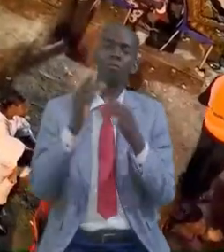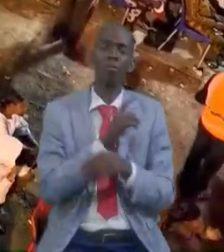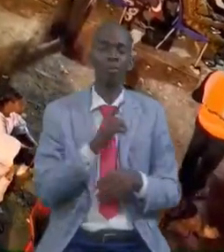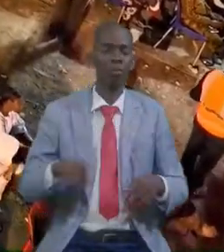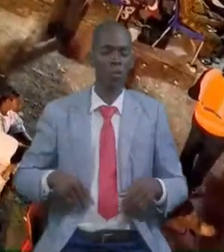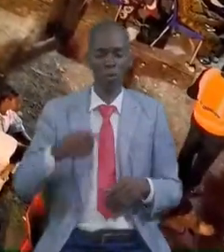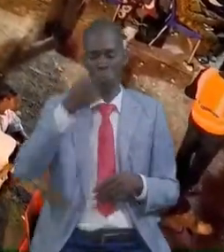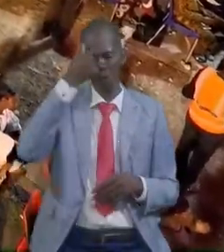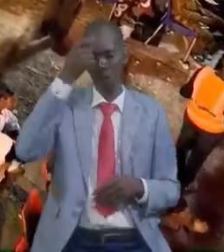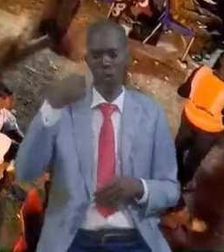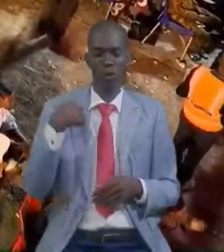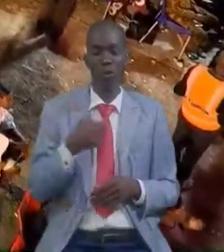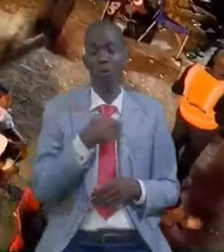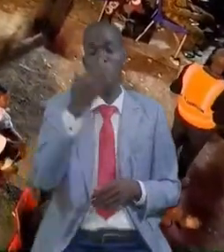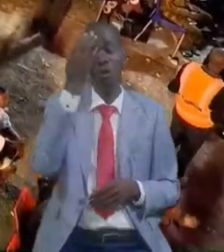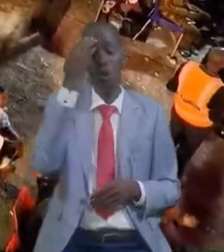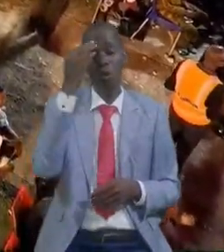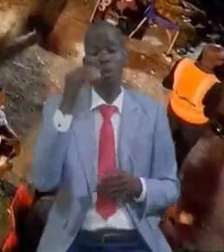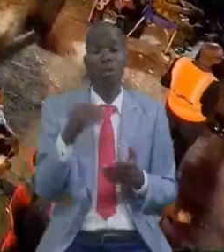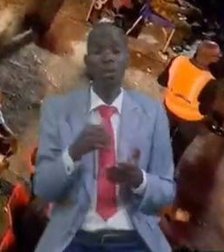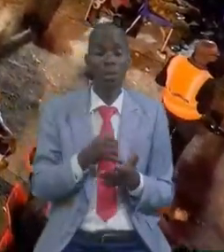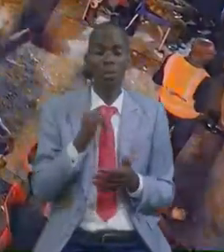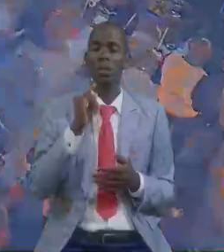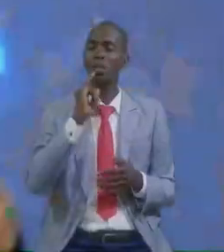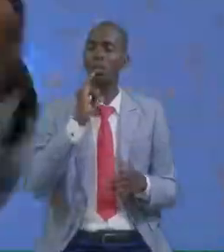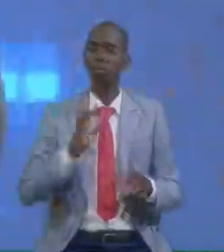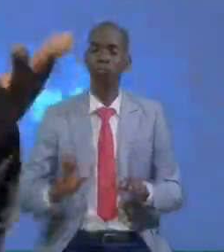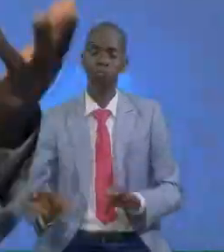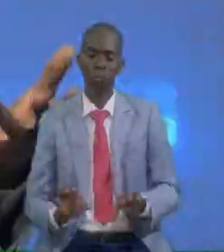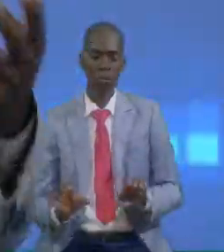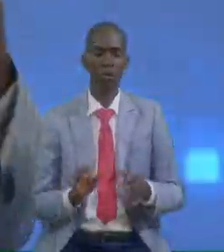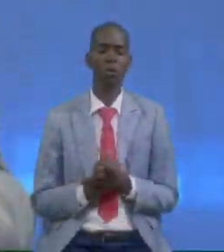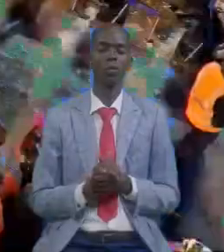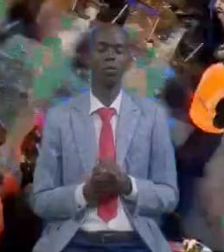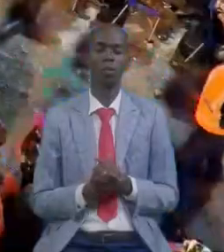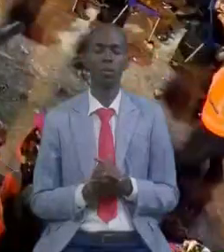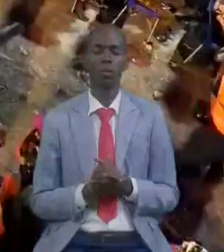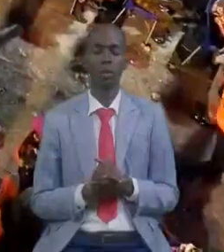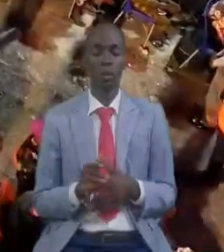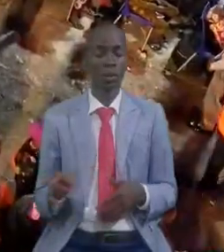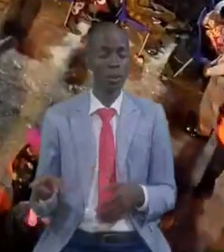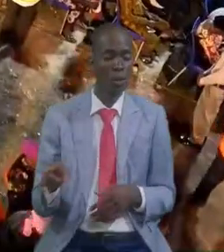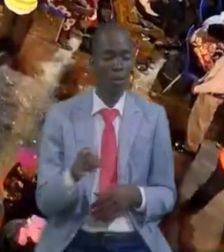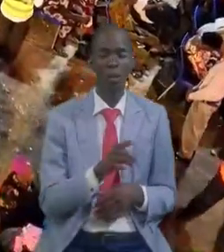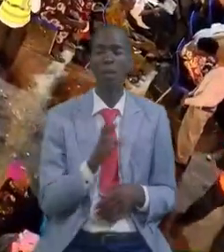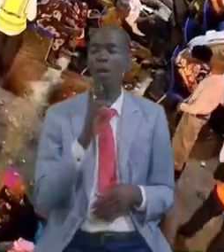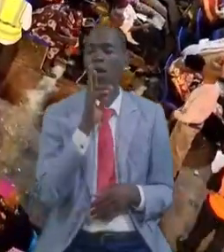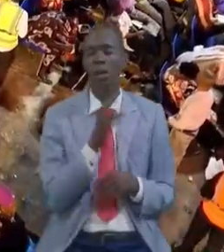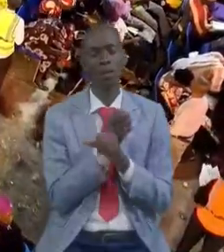know it is done. They are